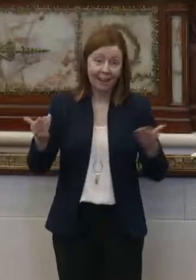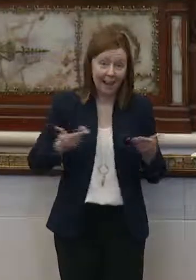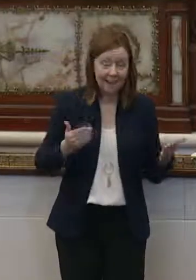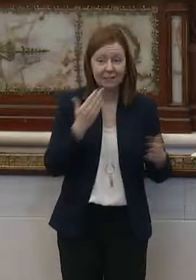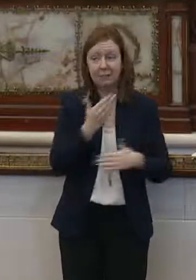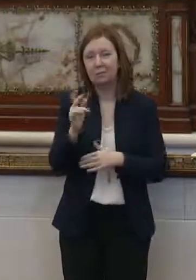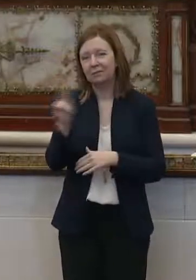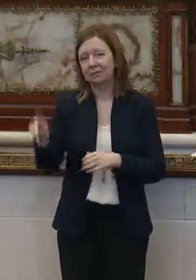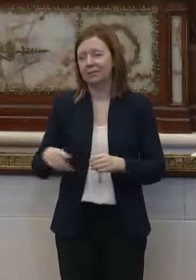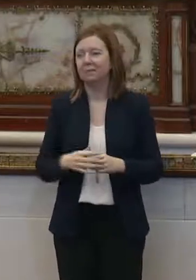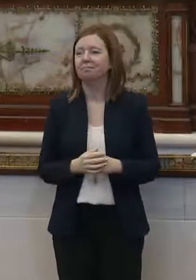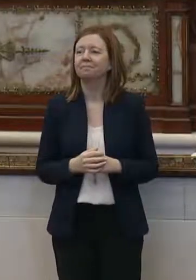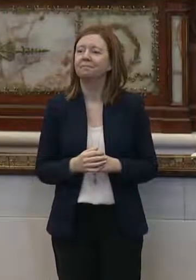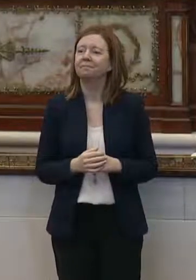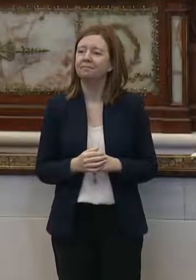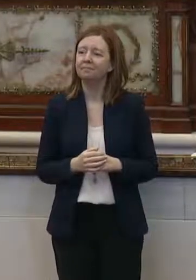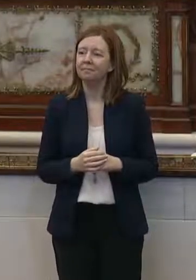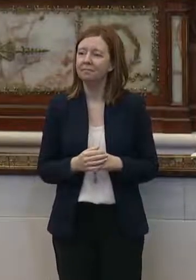morning, Philadelphia.